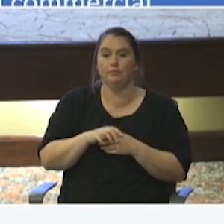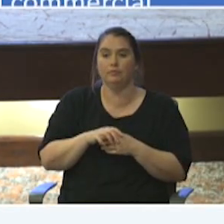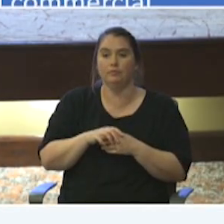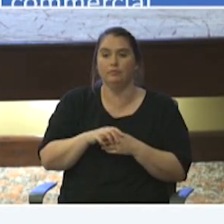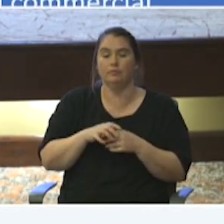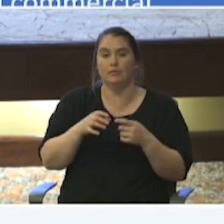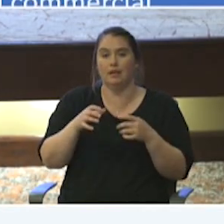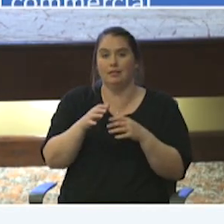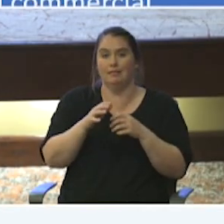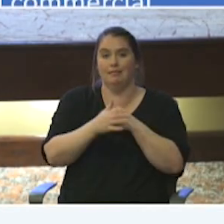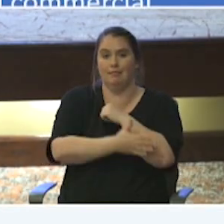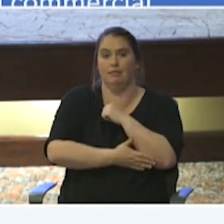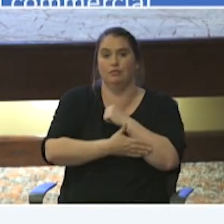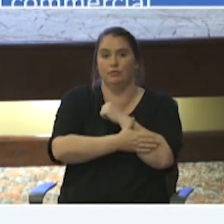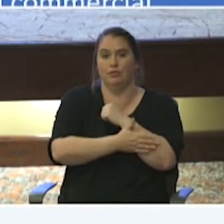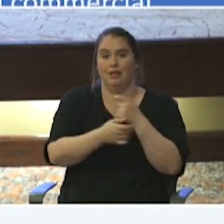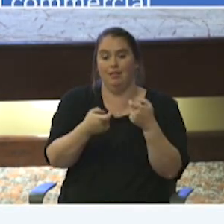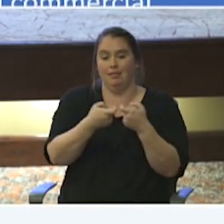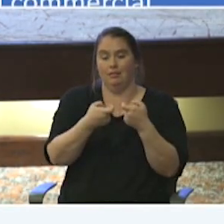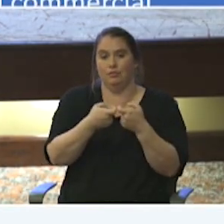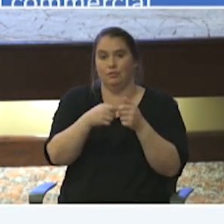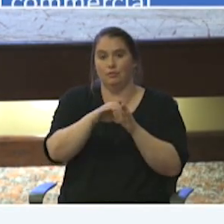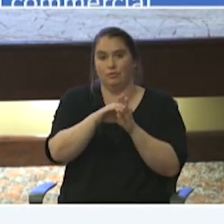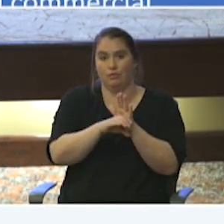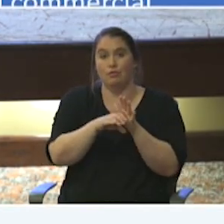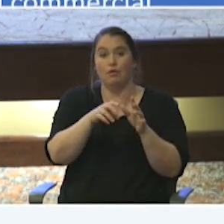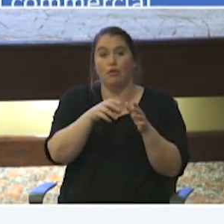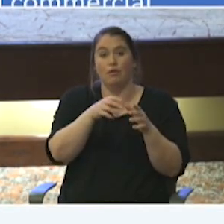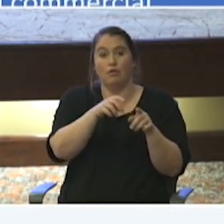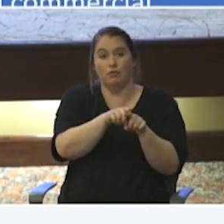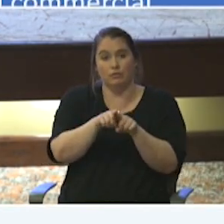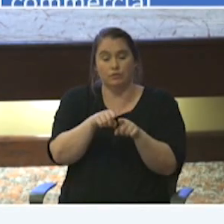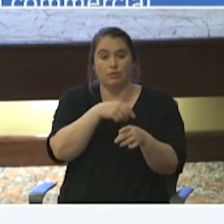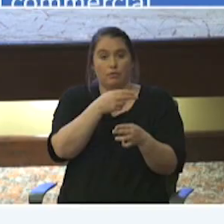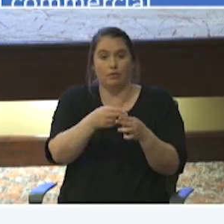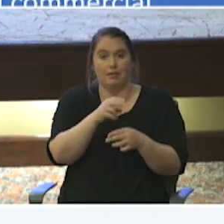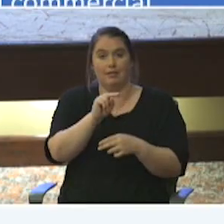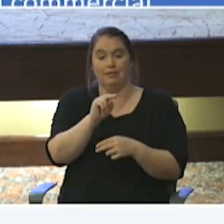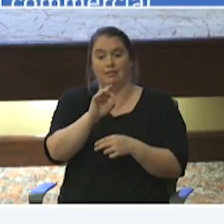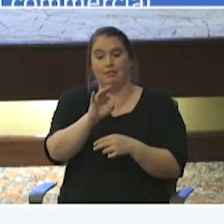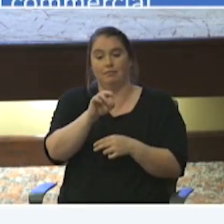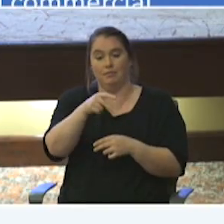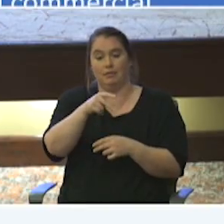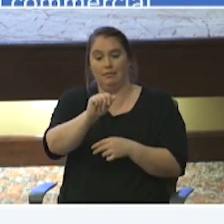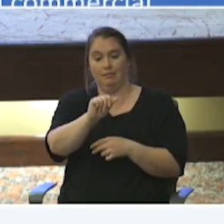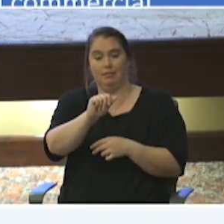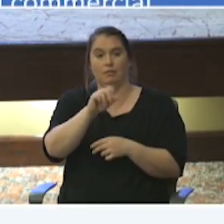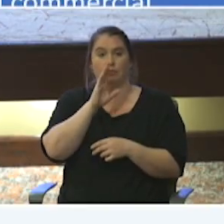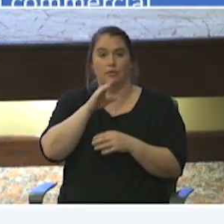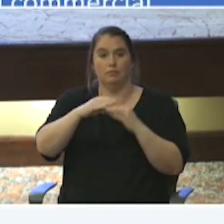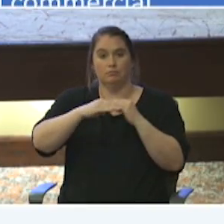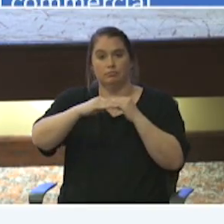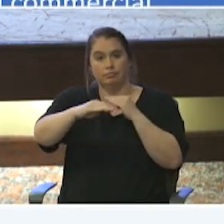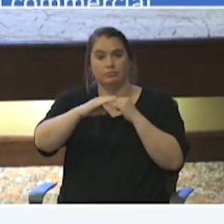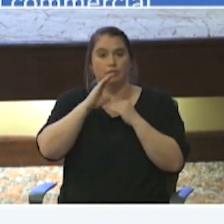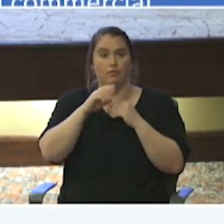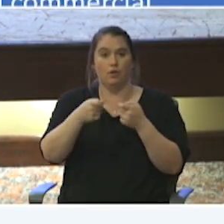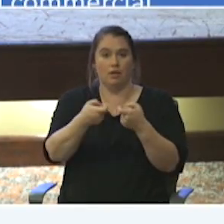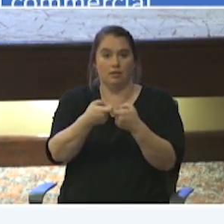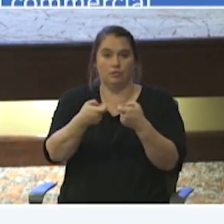Electric Code, also known as NFPA 70, is a benchmark standard for safe